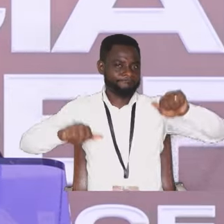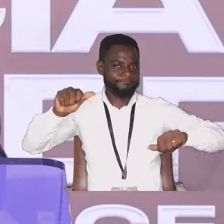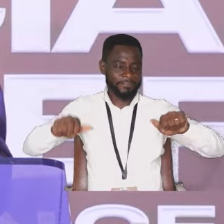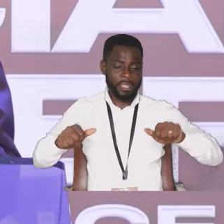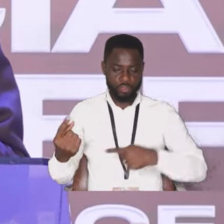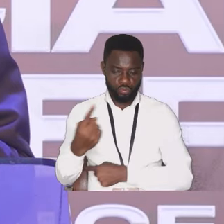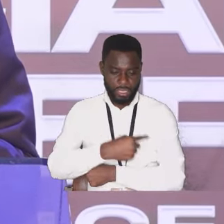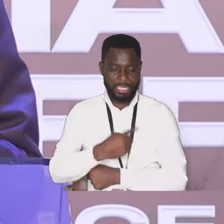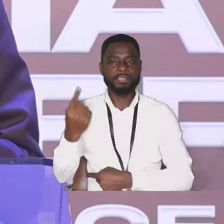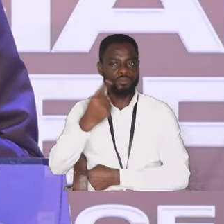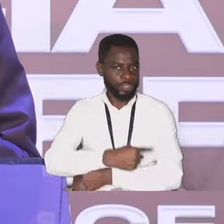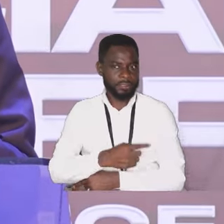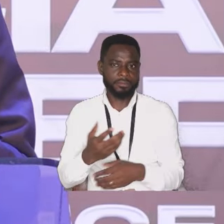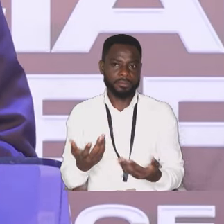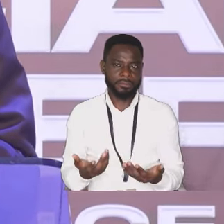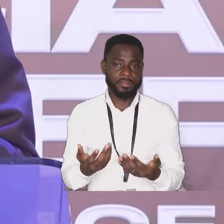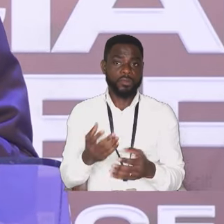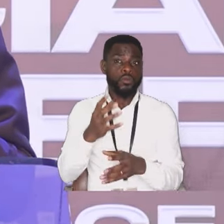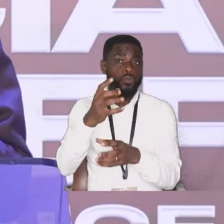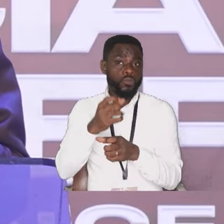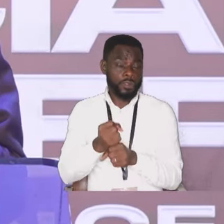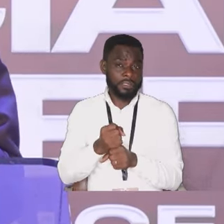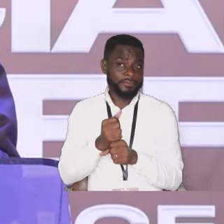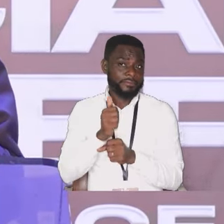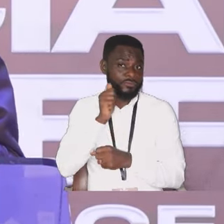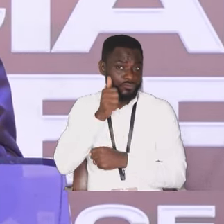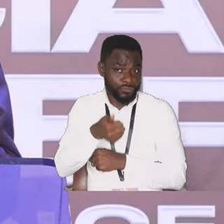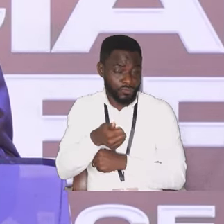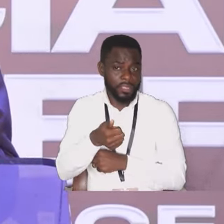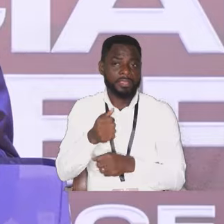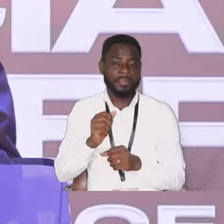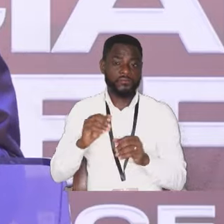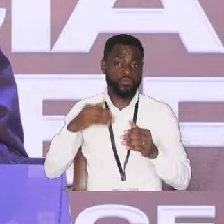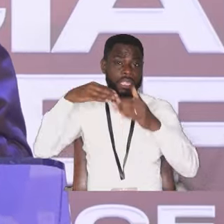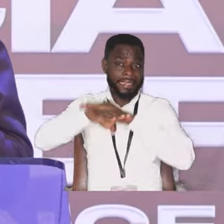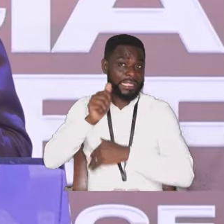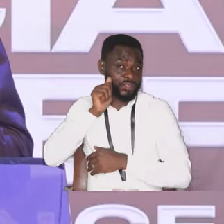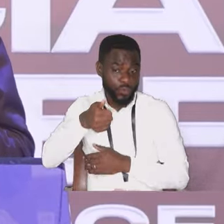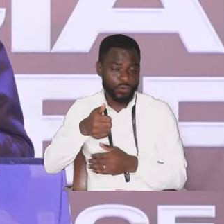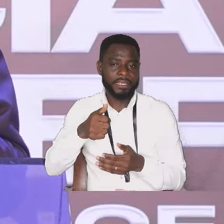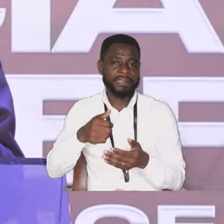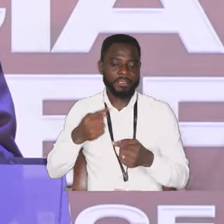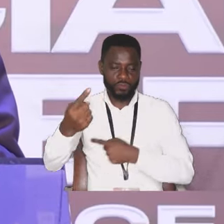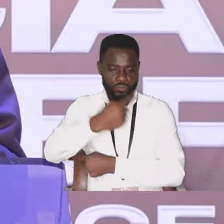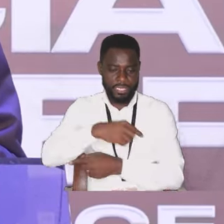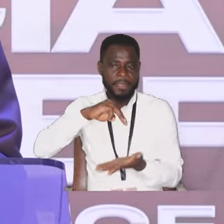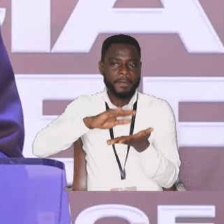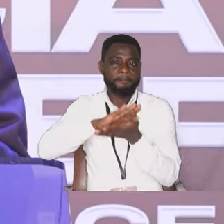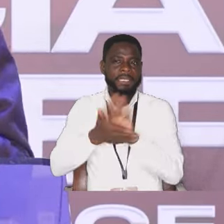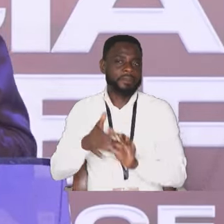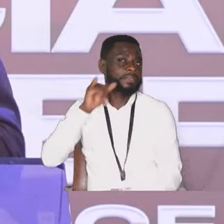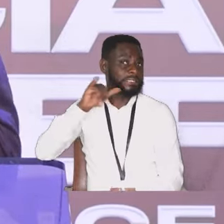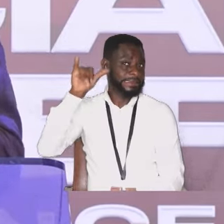today. We get into tomorrow, then today becomes tomorrow's yesterday's or